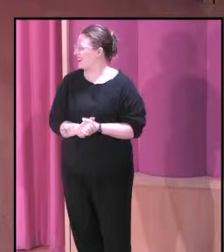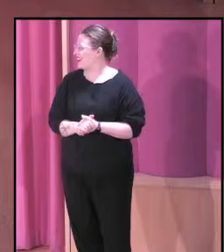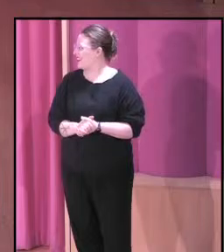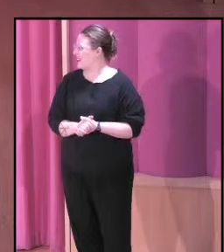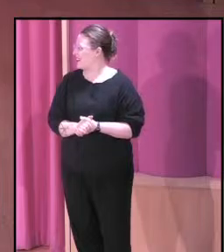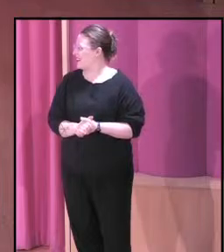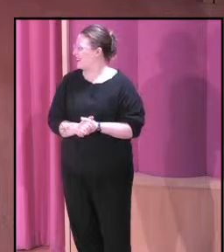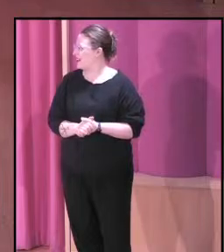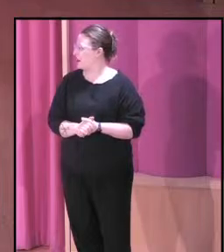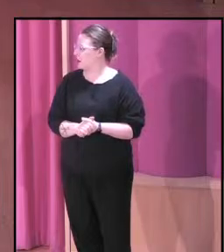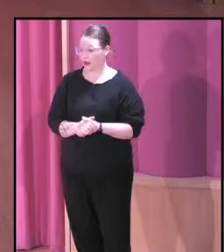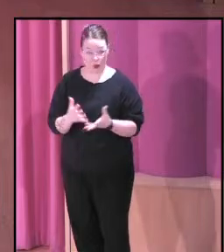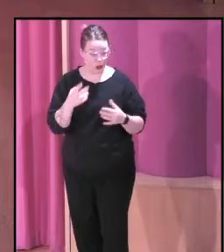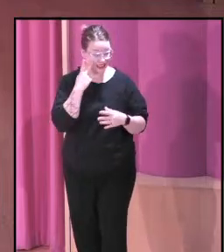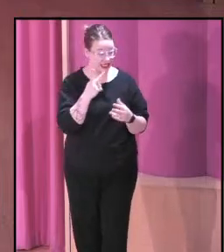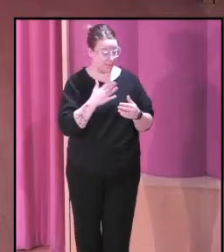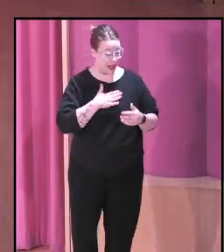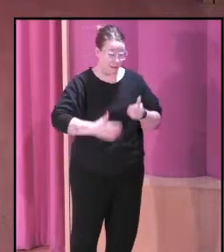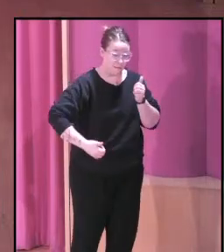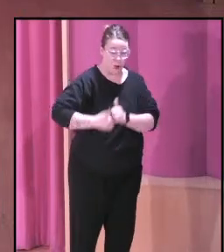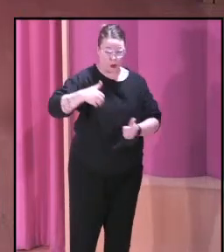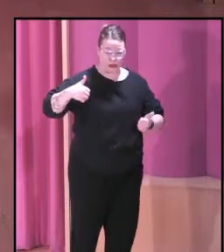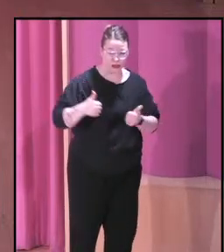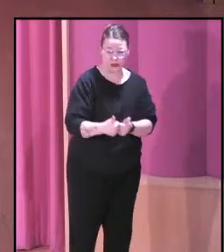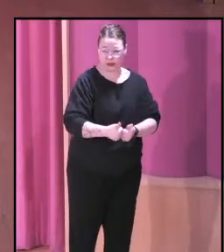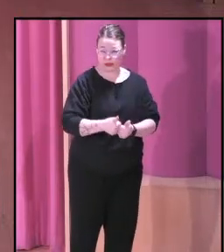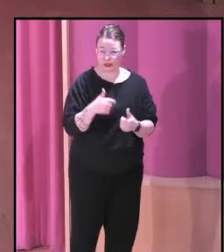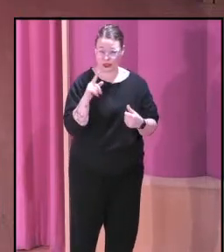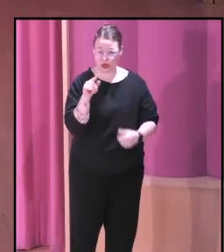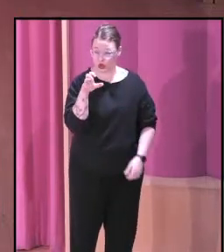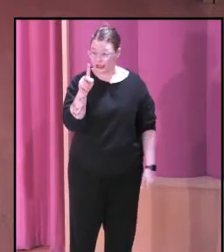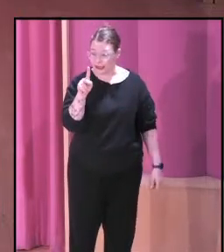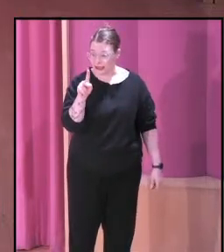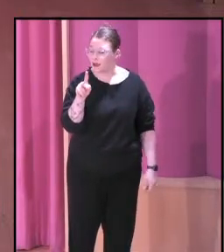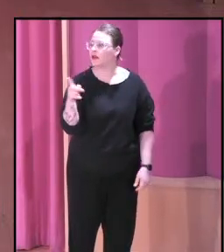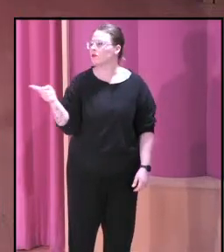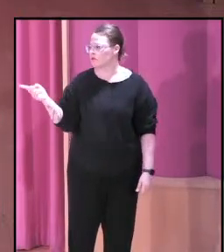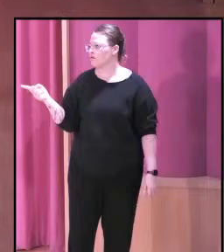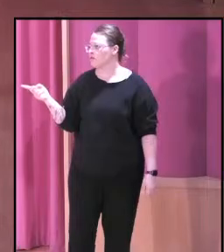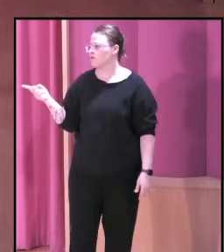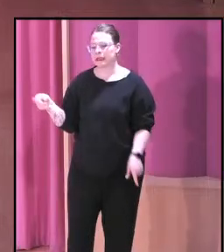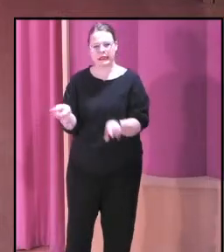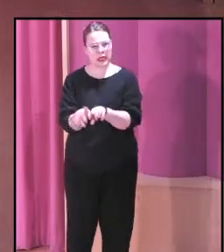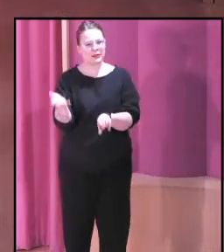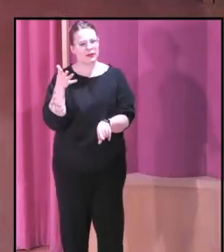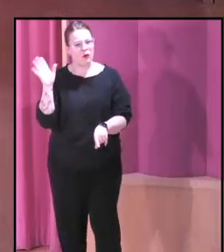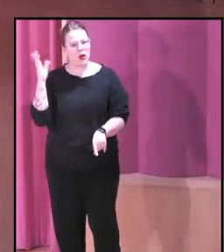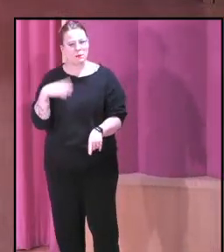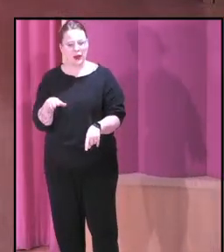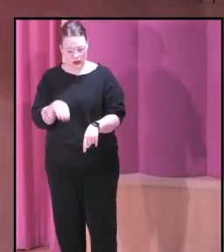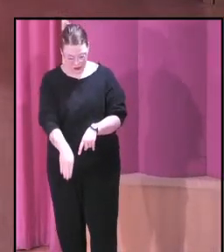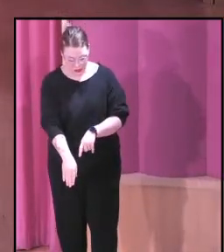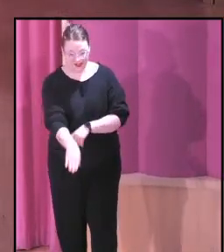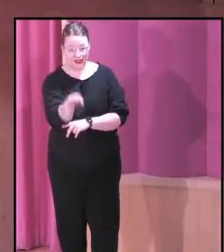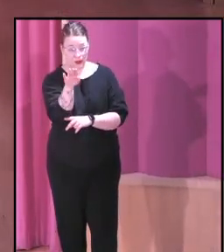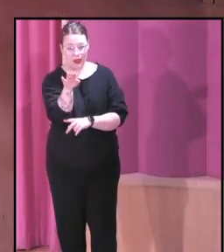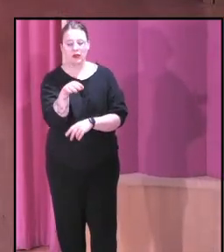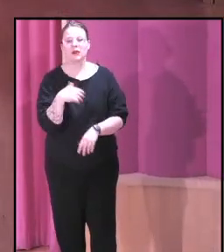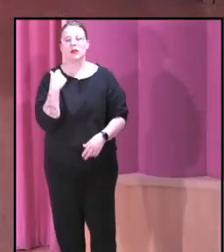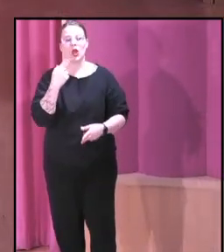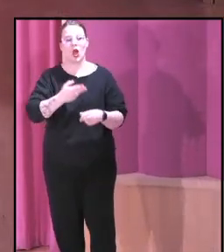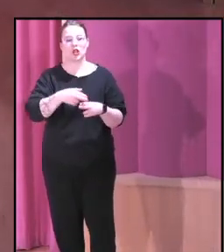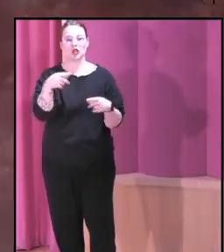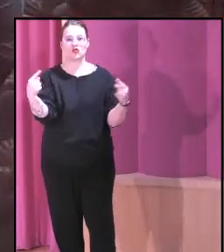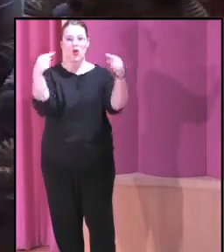Would you like to see my toughest trick? Yeah? Well, it starts off the same way as that last one, but this one is called the